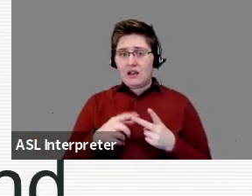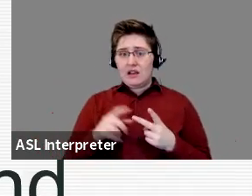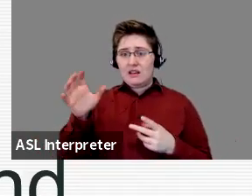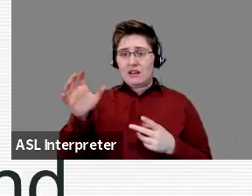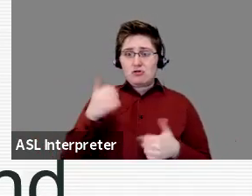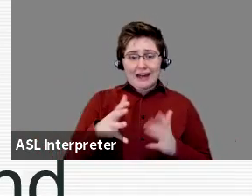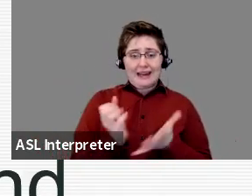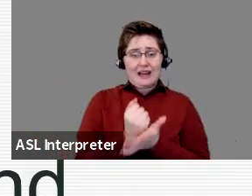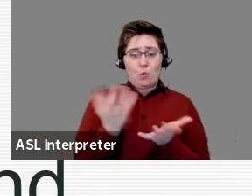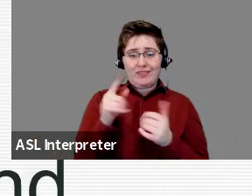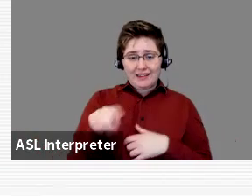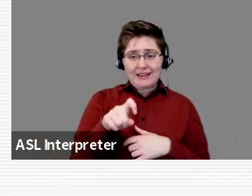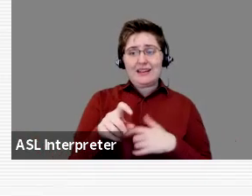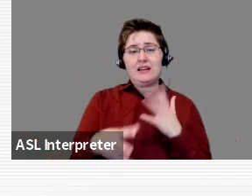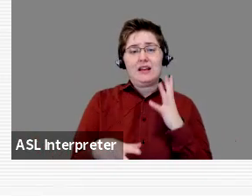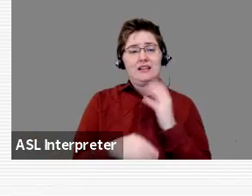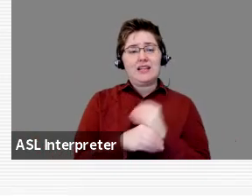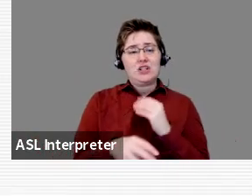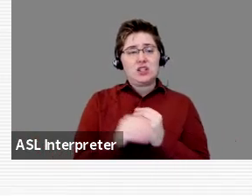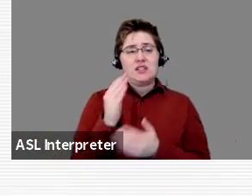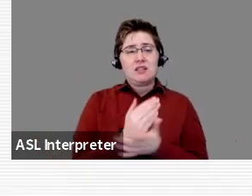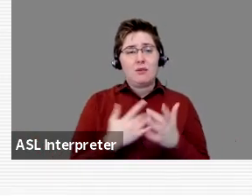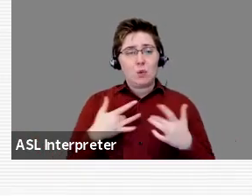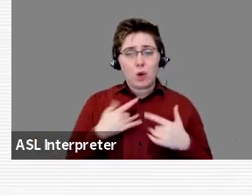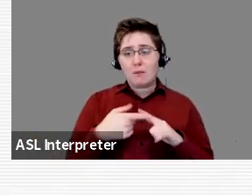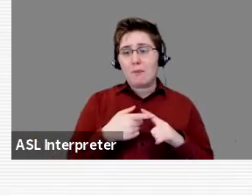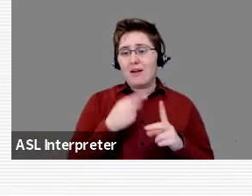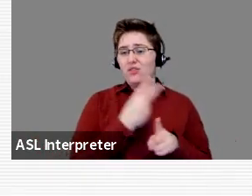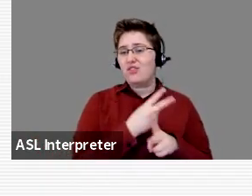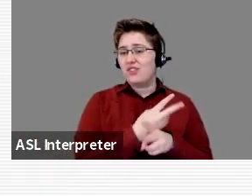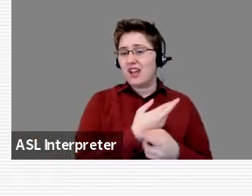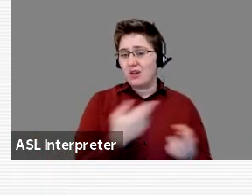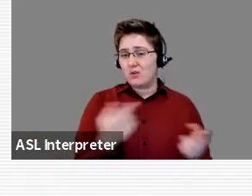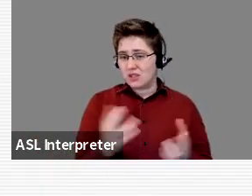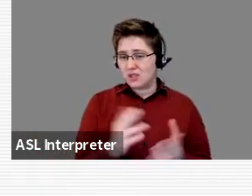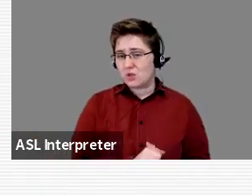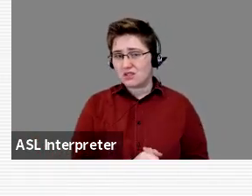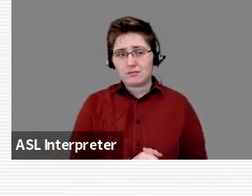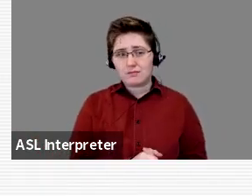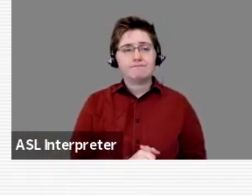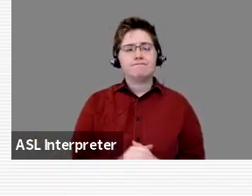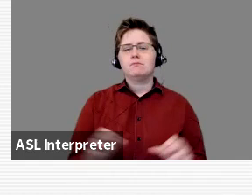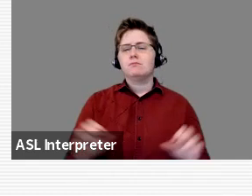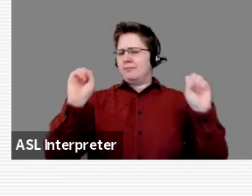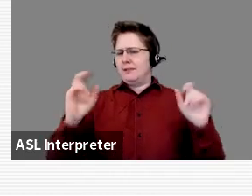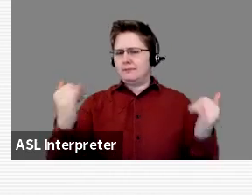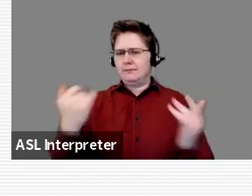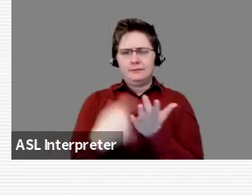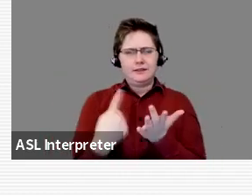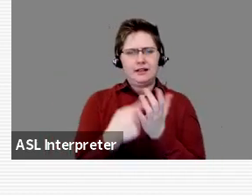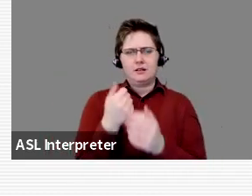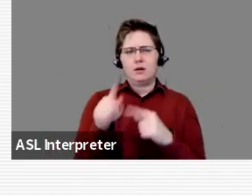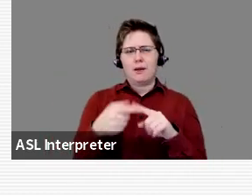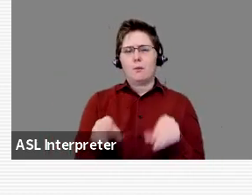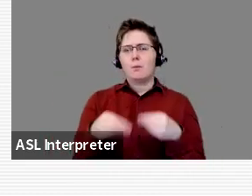need, in addition to some of the worry about the care resources. Okay, so we're going to talk a little bit about